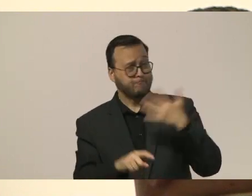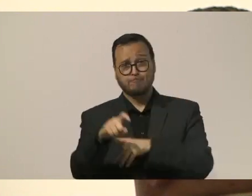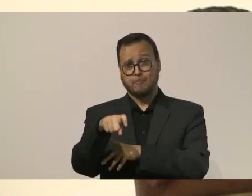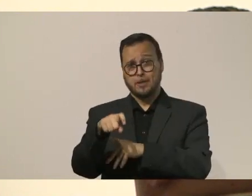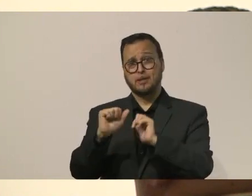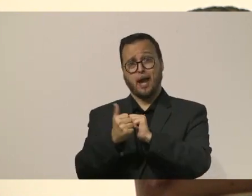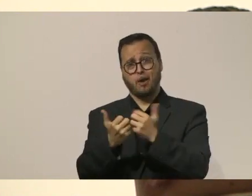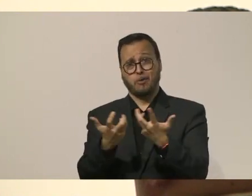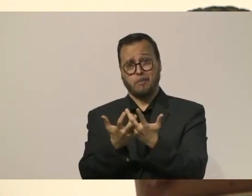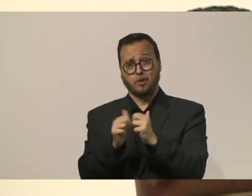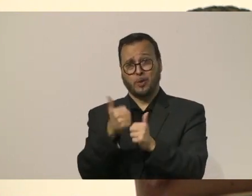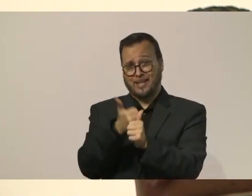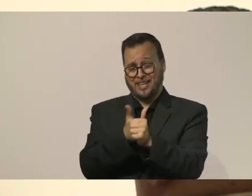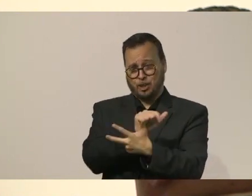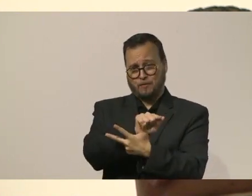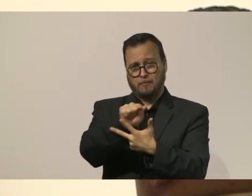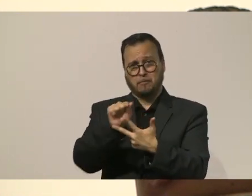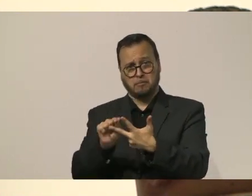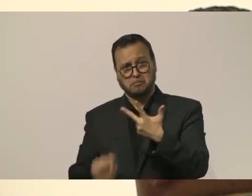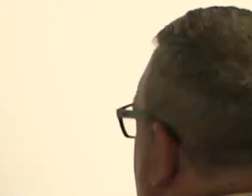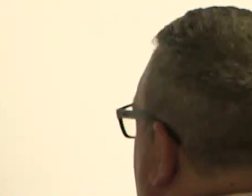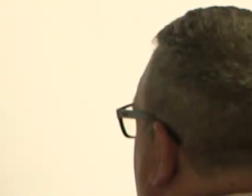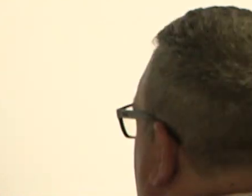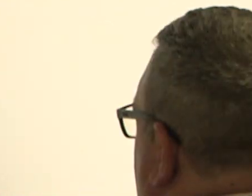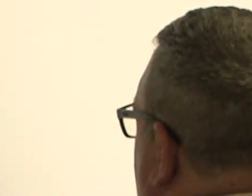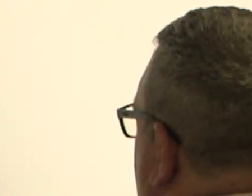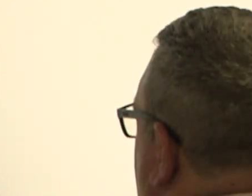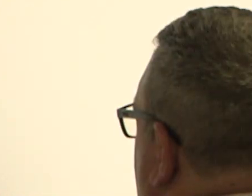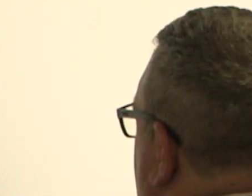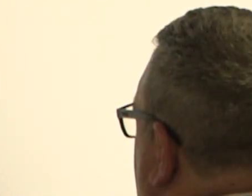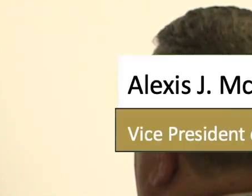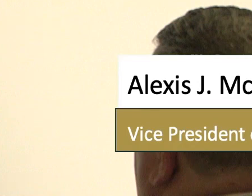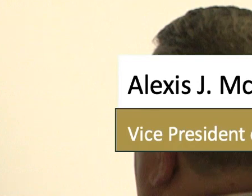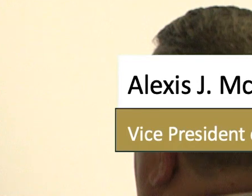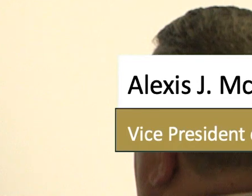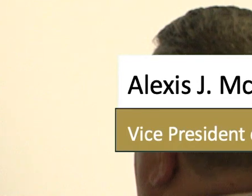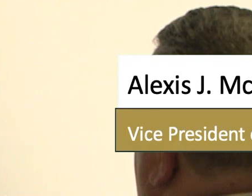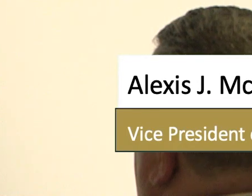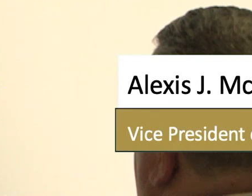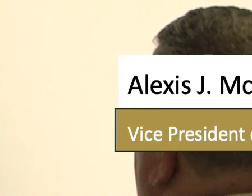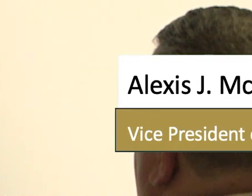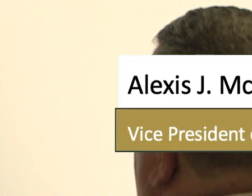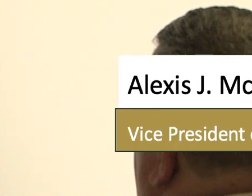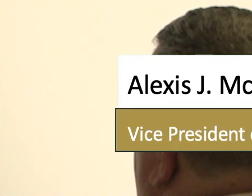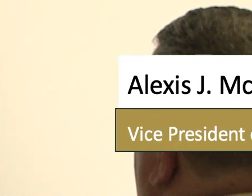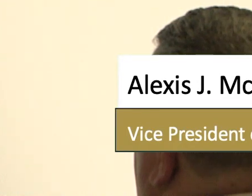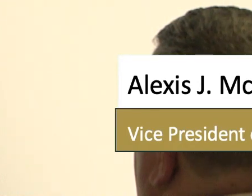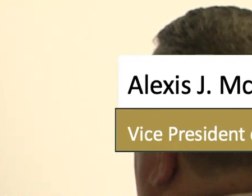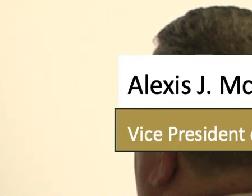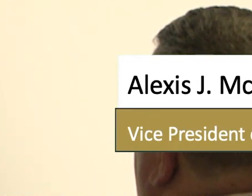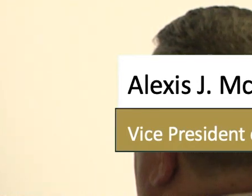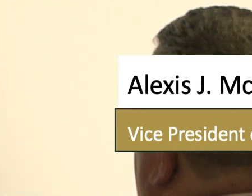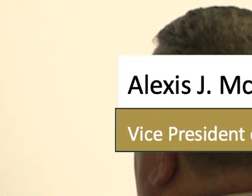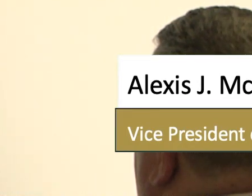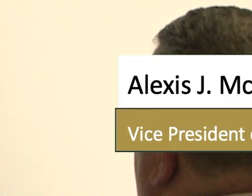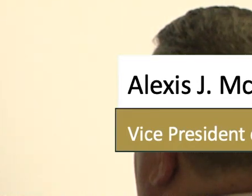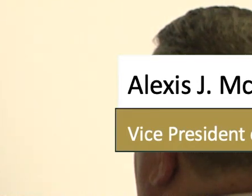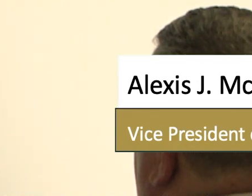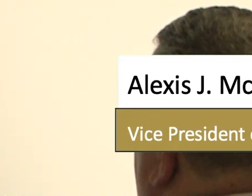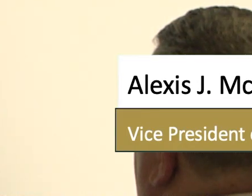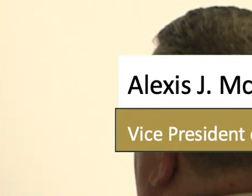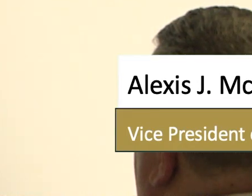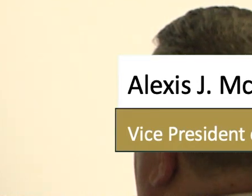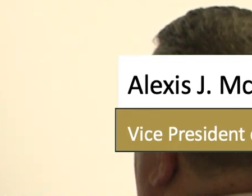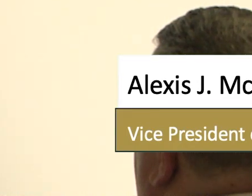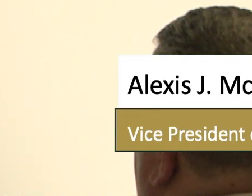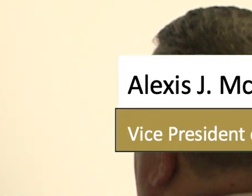pertain to each area. With respect to services, we want to ensure that they are expanded in ways that consistently account